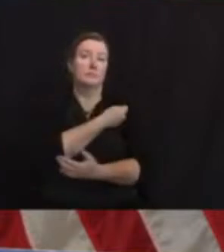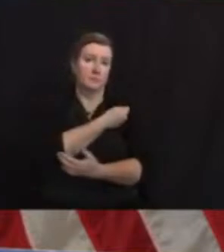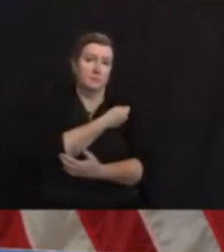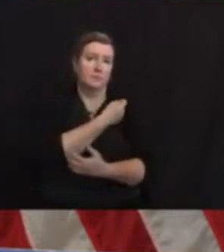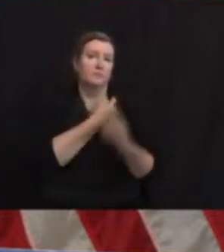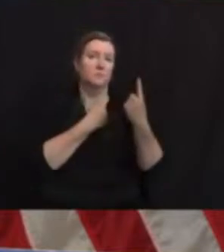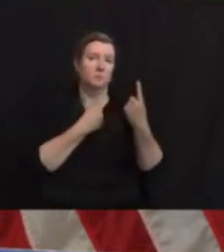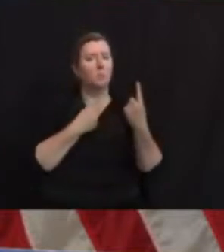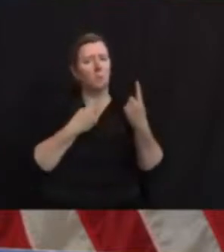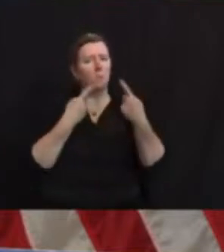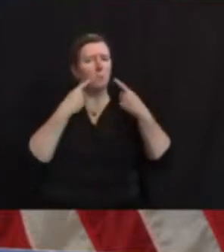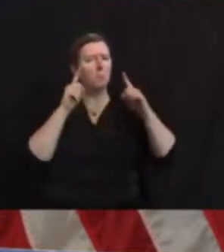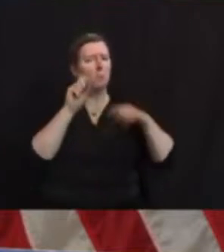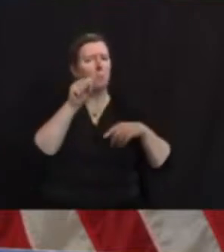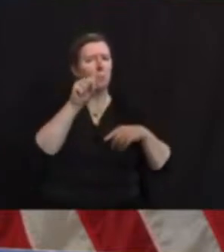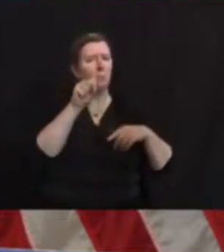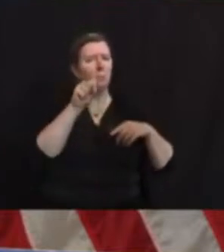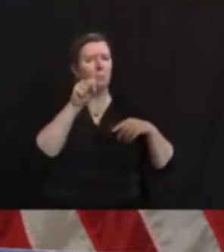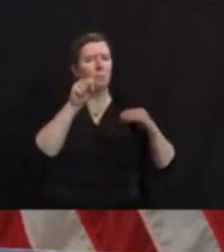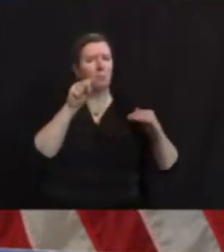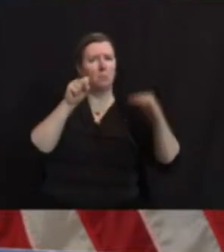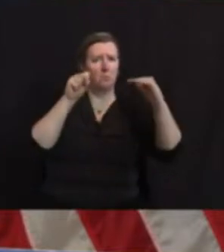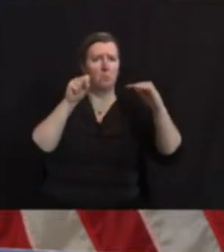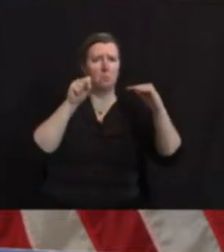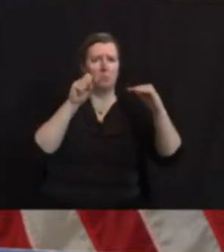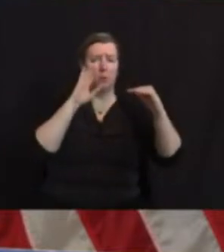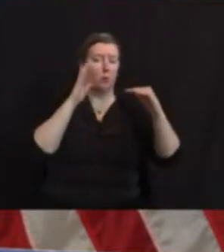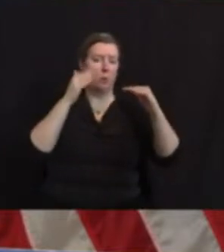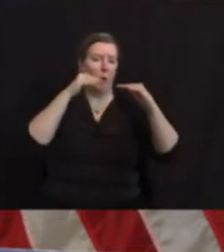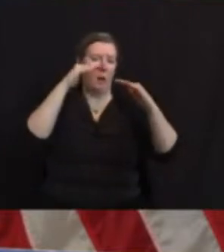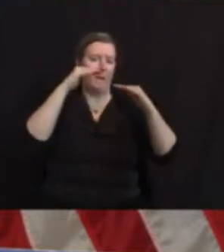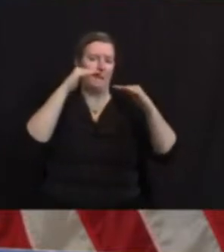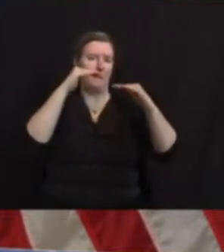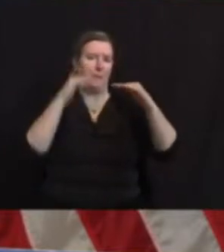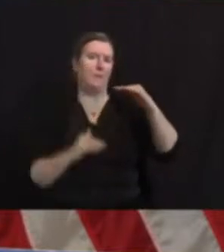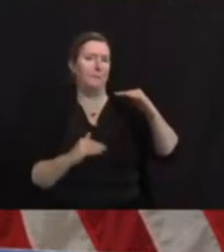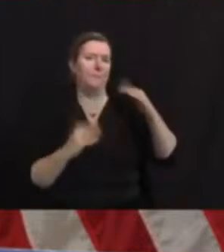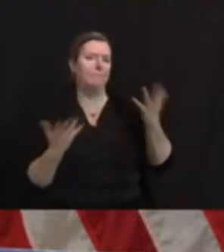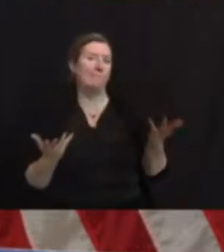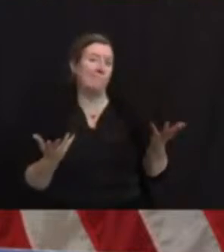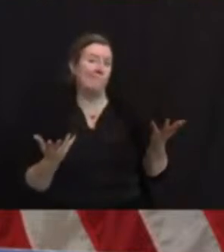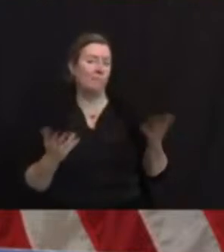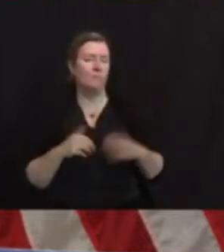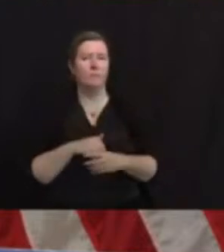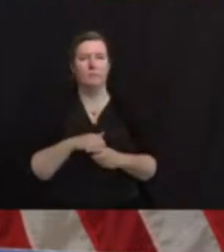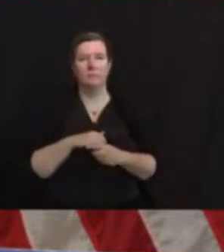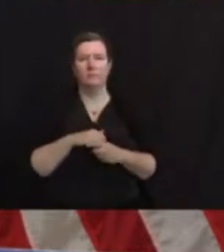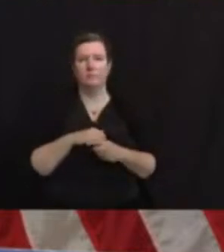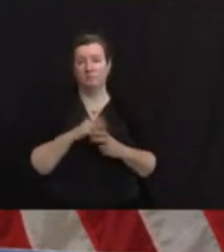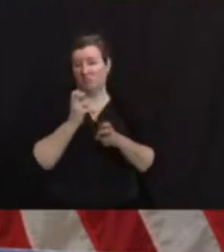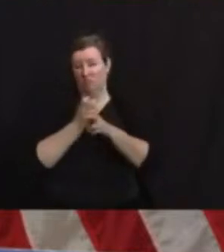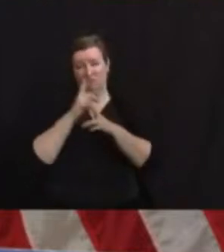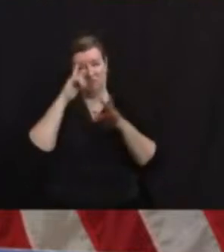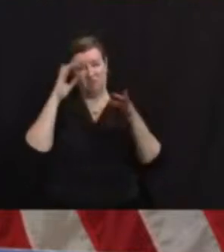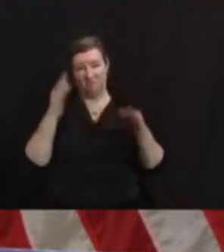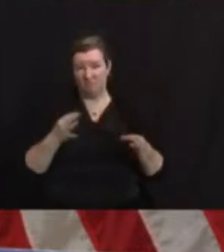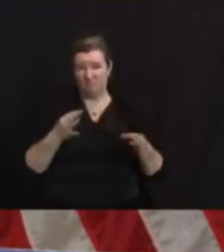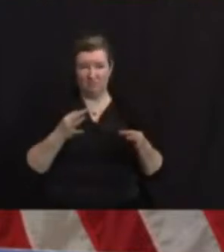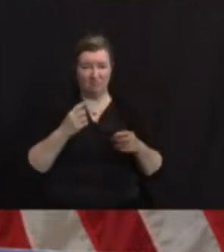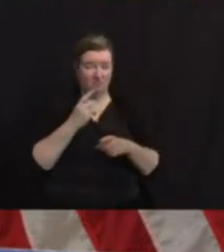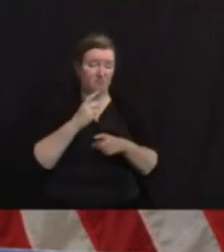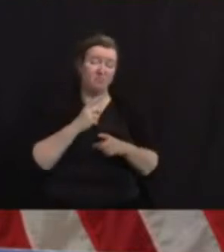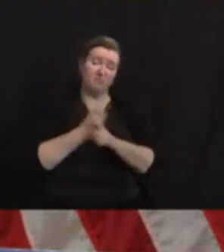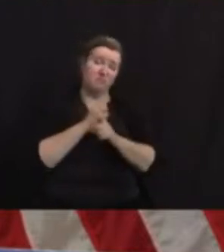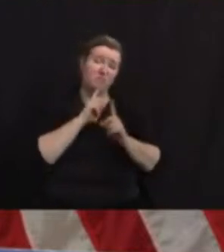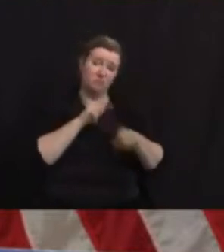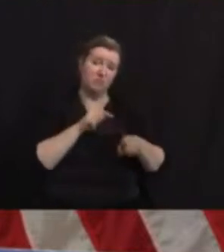now we don't know that it declines. And it's a difficult decision. I don't know that there's a right answer for that. Right now, the